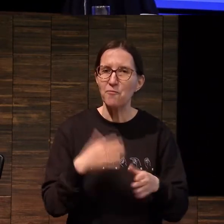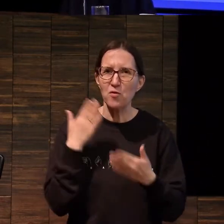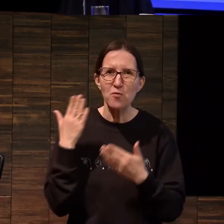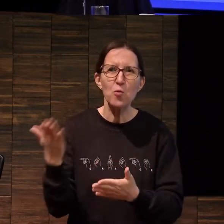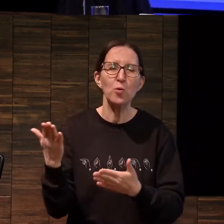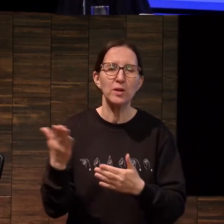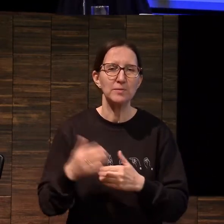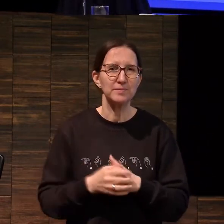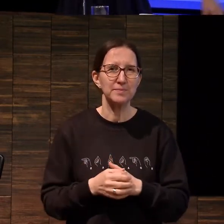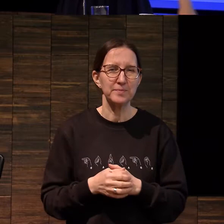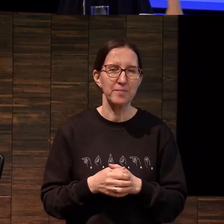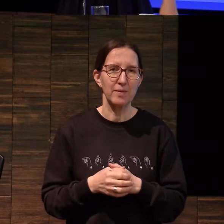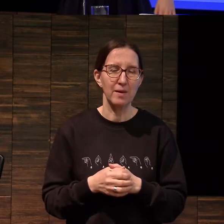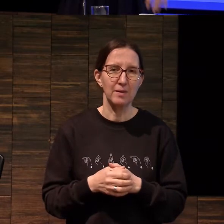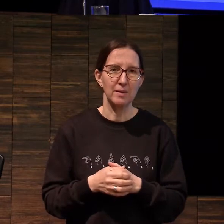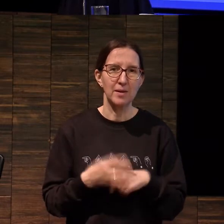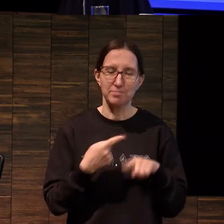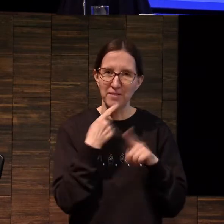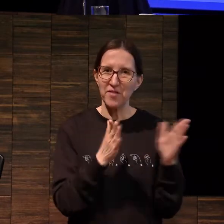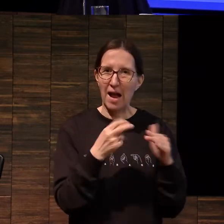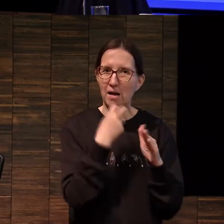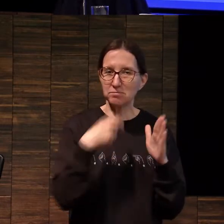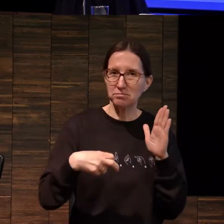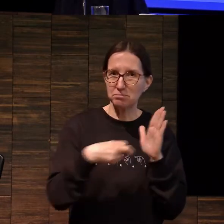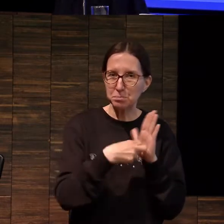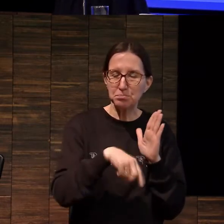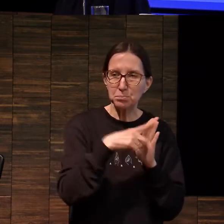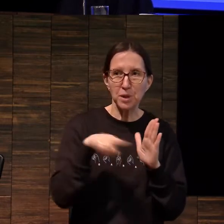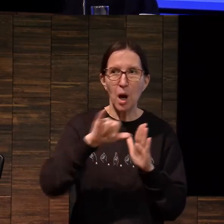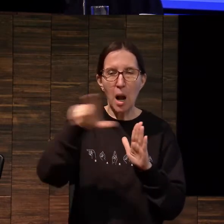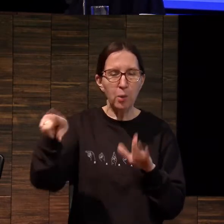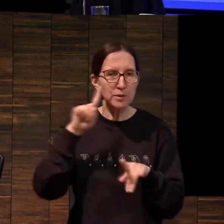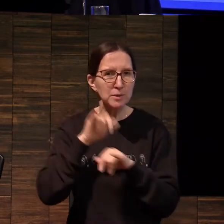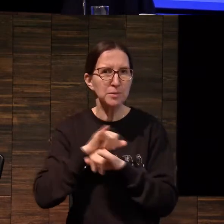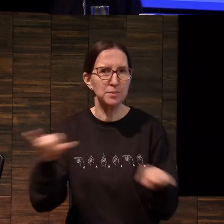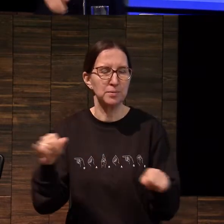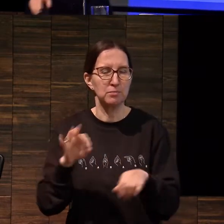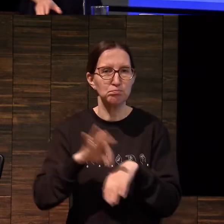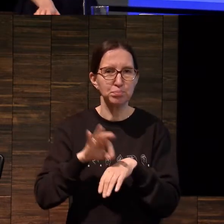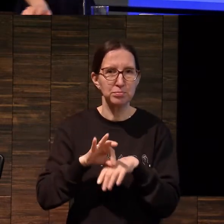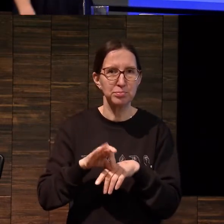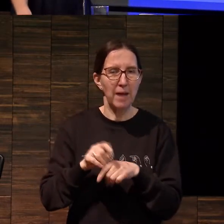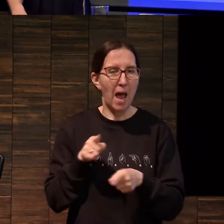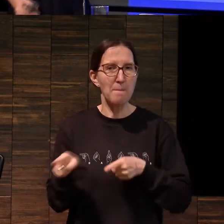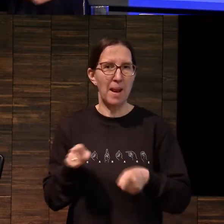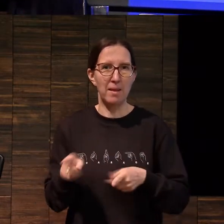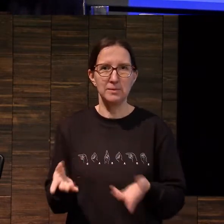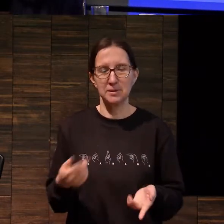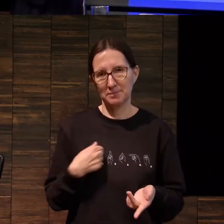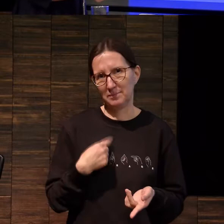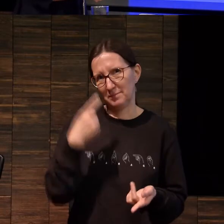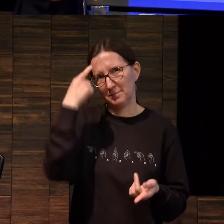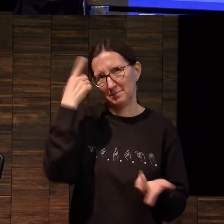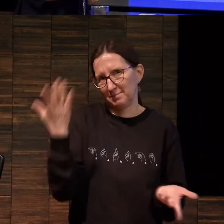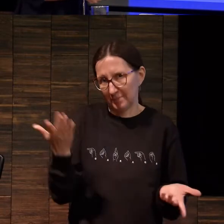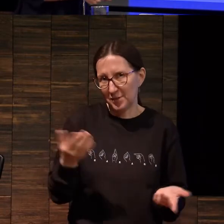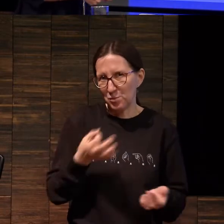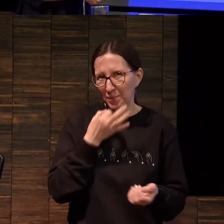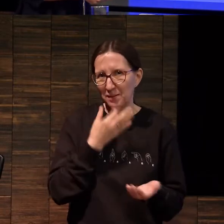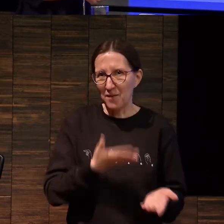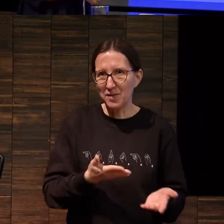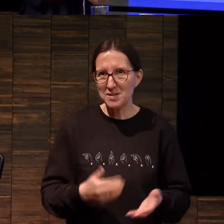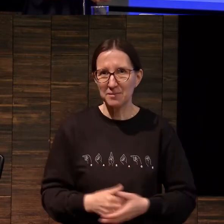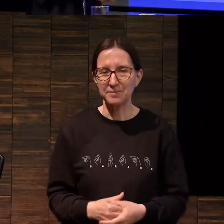and a lot of people they had fits, they had seizures, they had to call ambulances. So such an